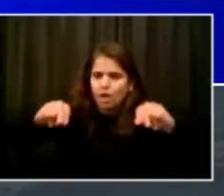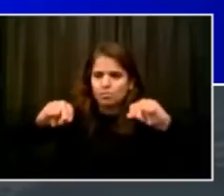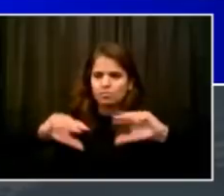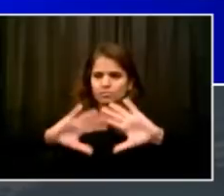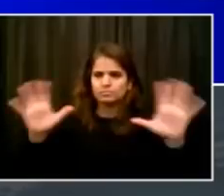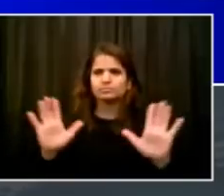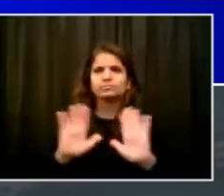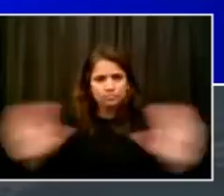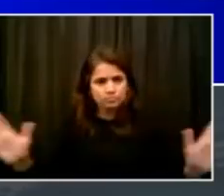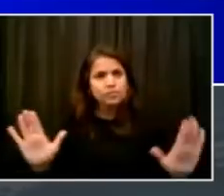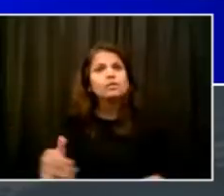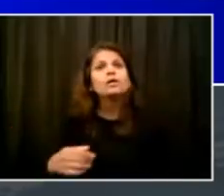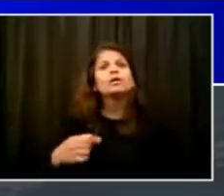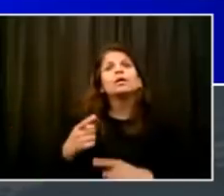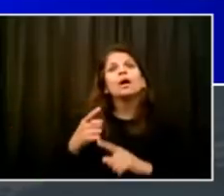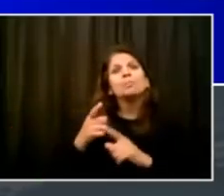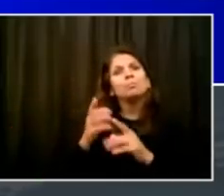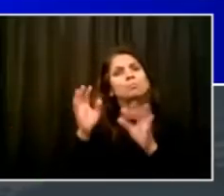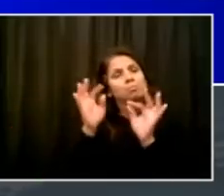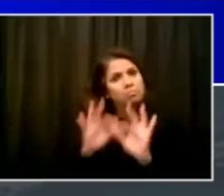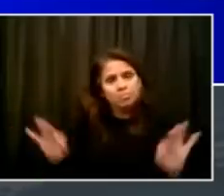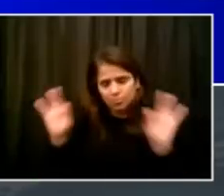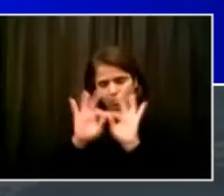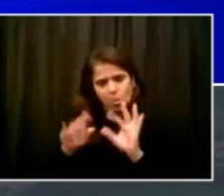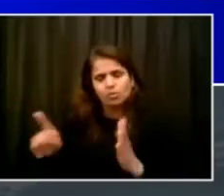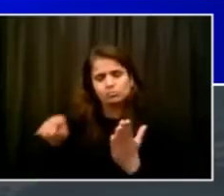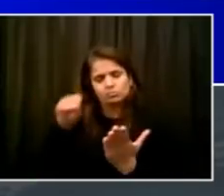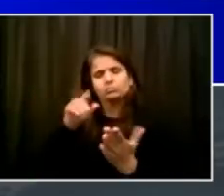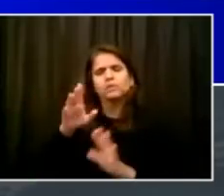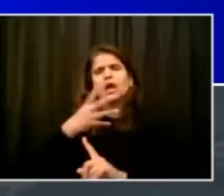done. And let's get the help we deserve from Washington.